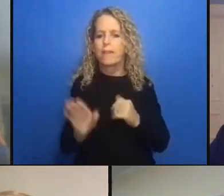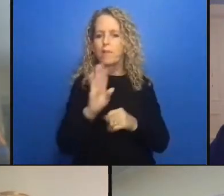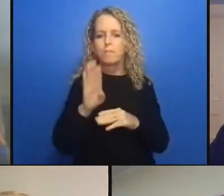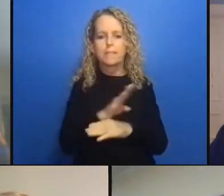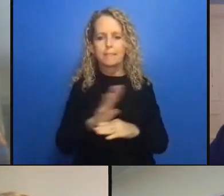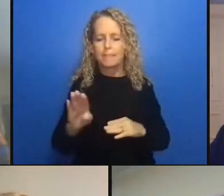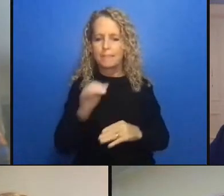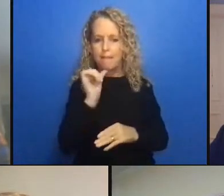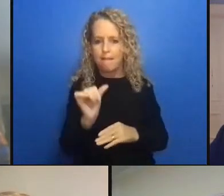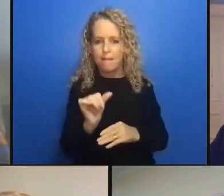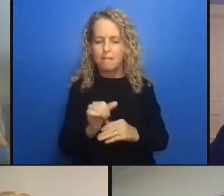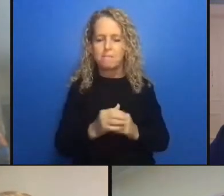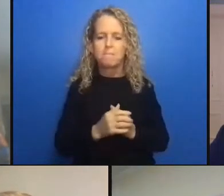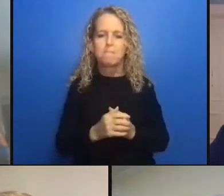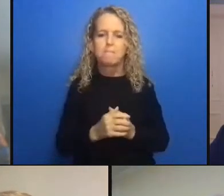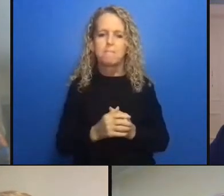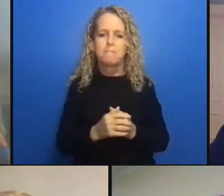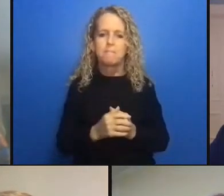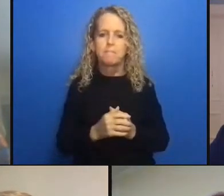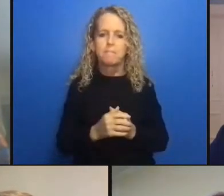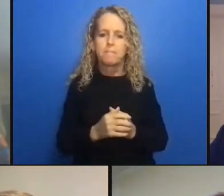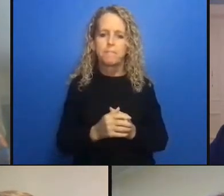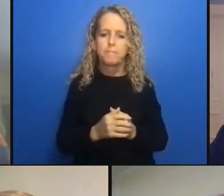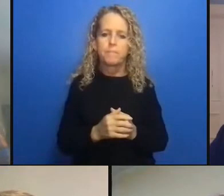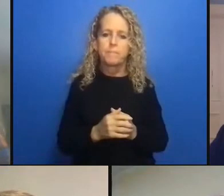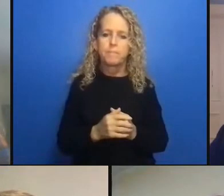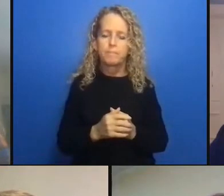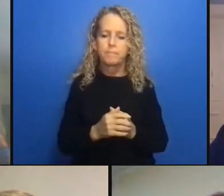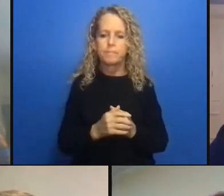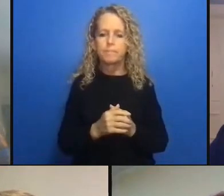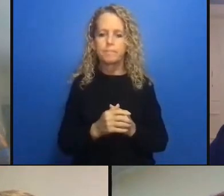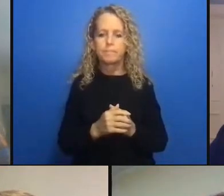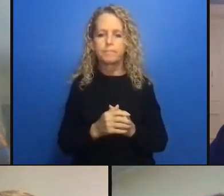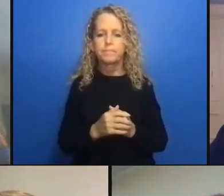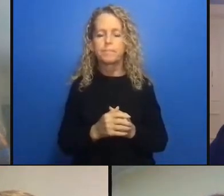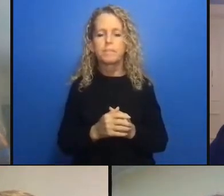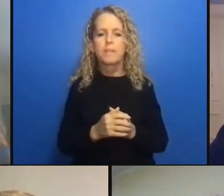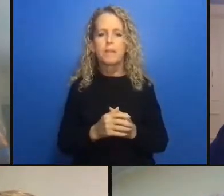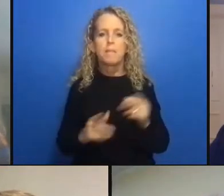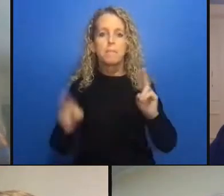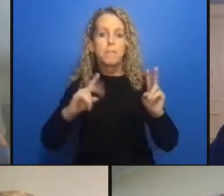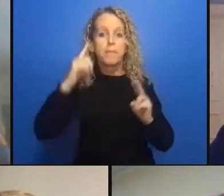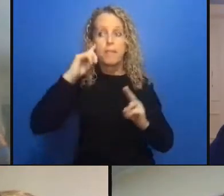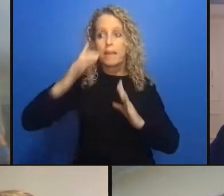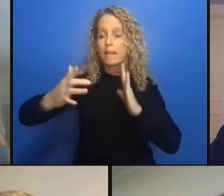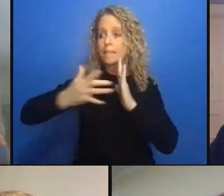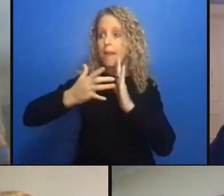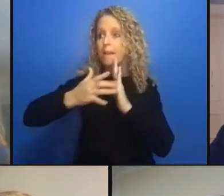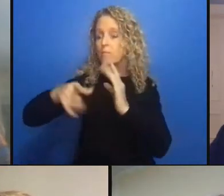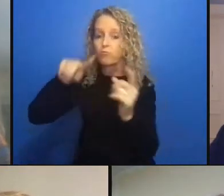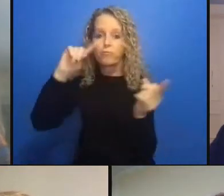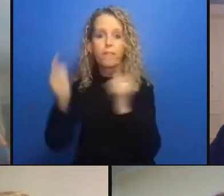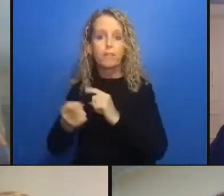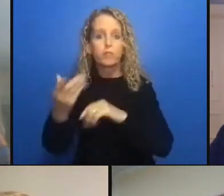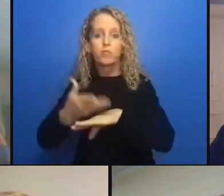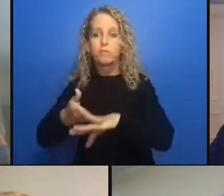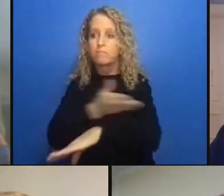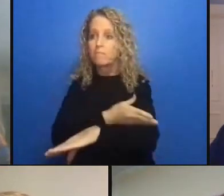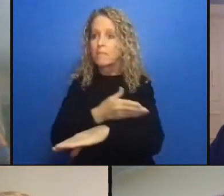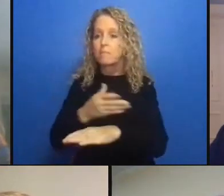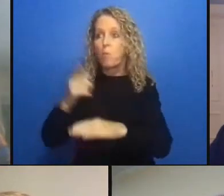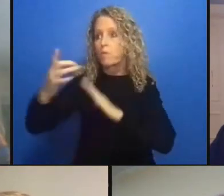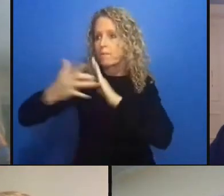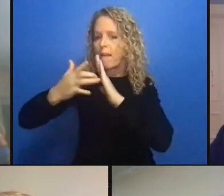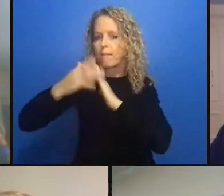people associate the tech revolution with, you know, high tech companies and people working in the industry. But it's